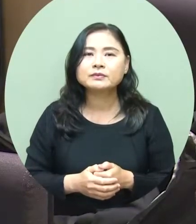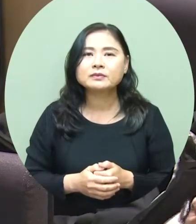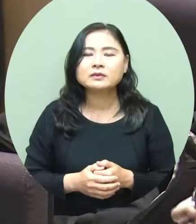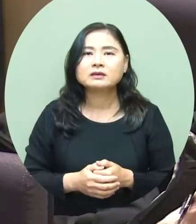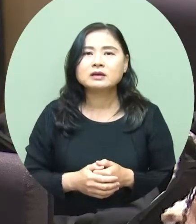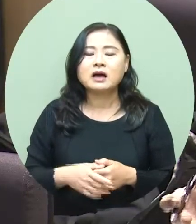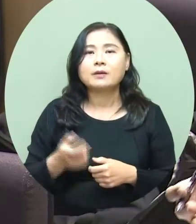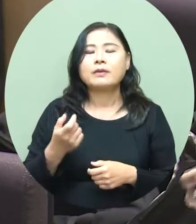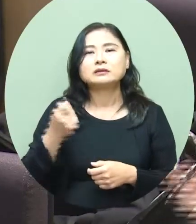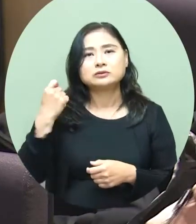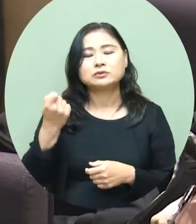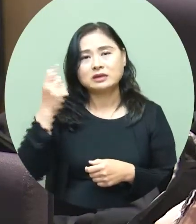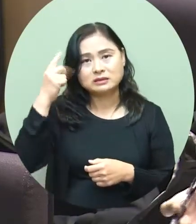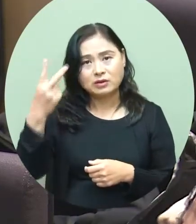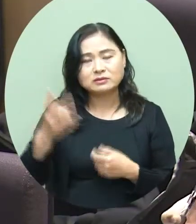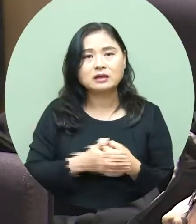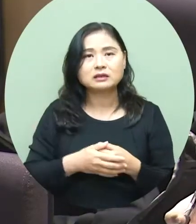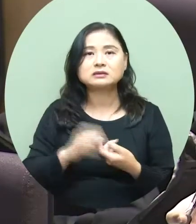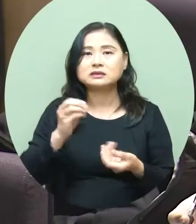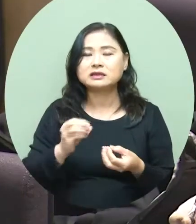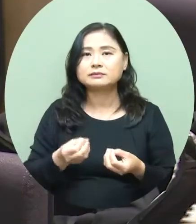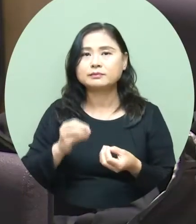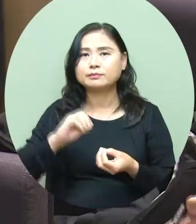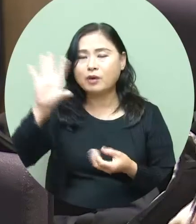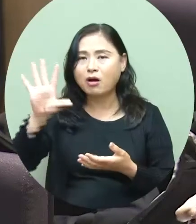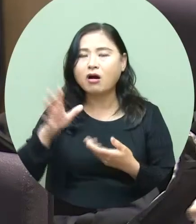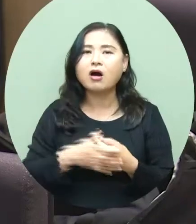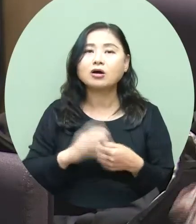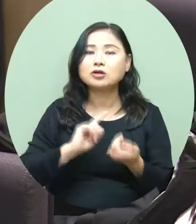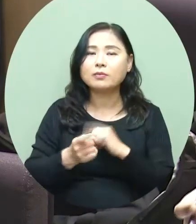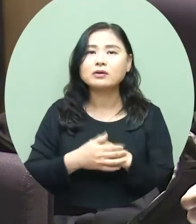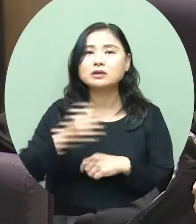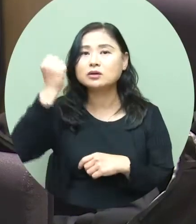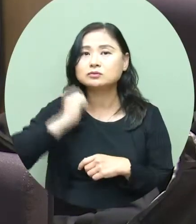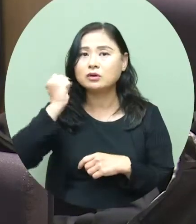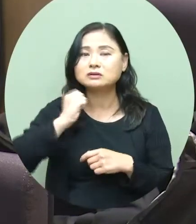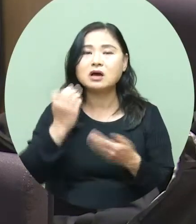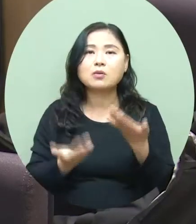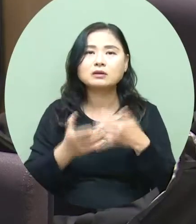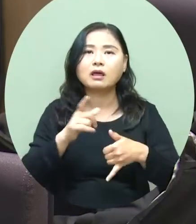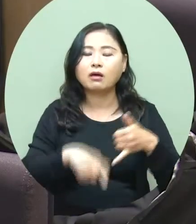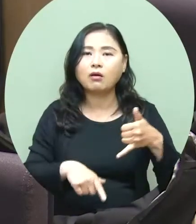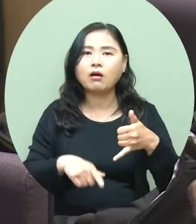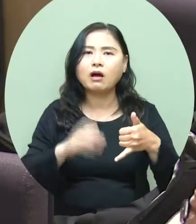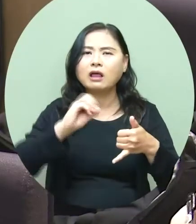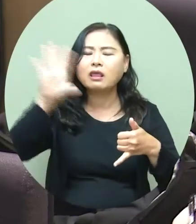so after the 24-hour period or what? And then if you receive declaration of these cases,